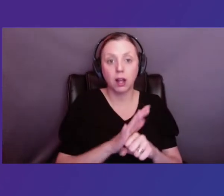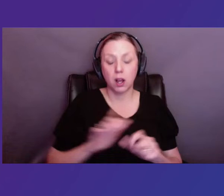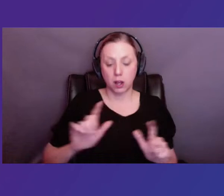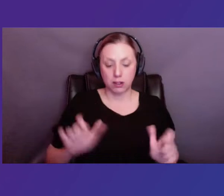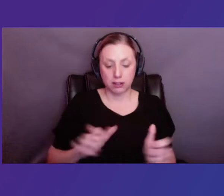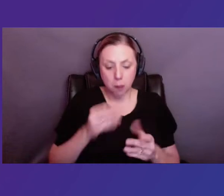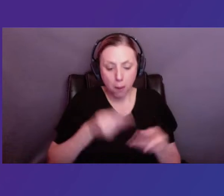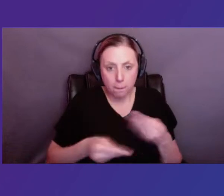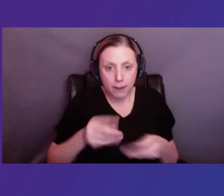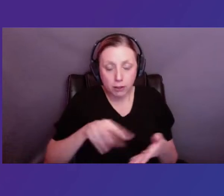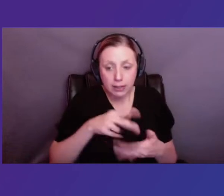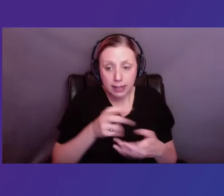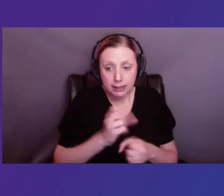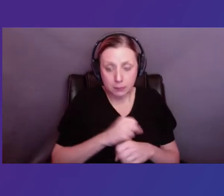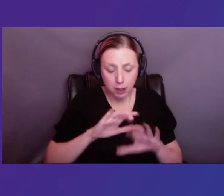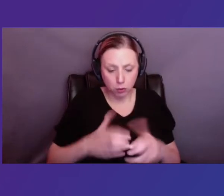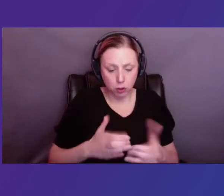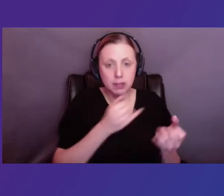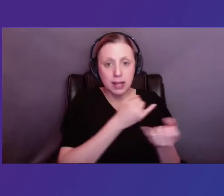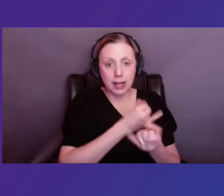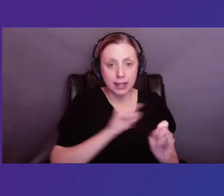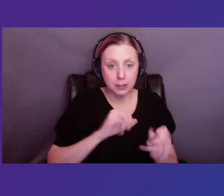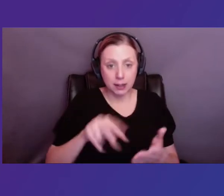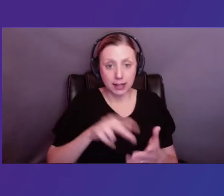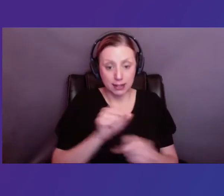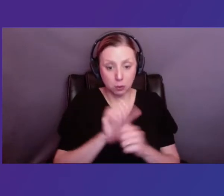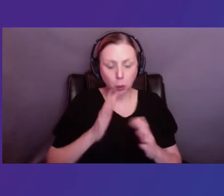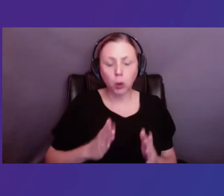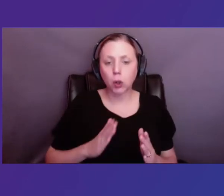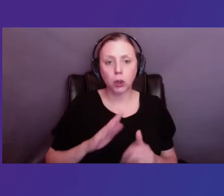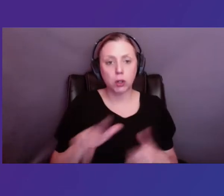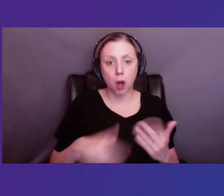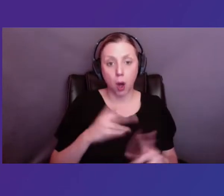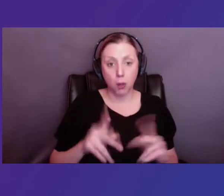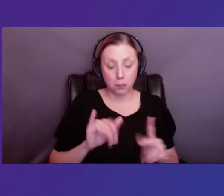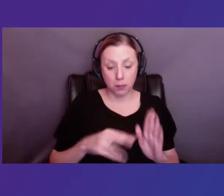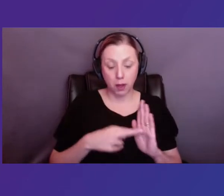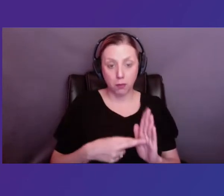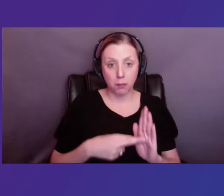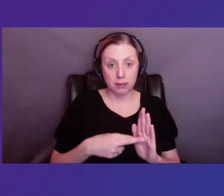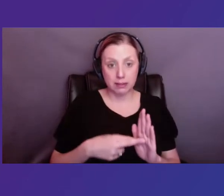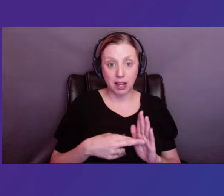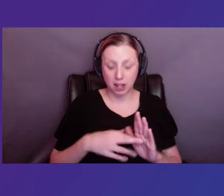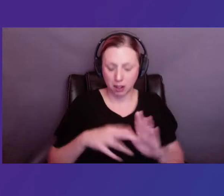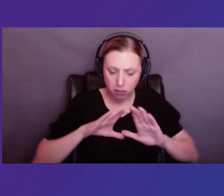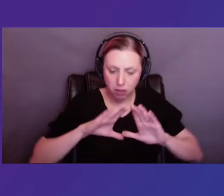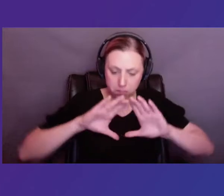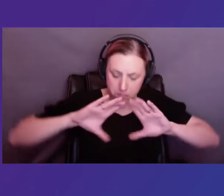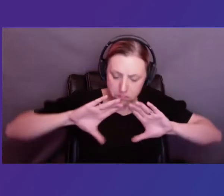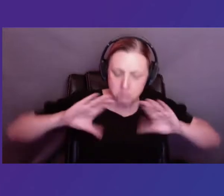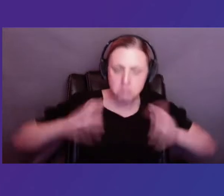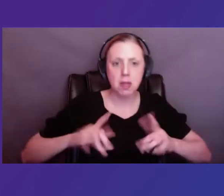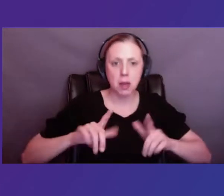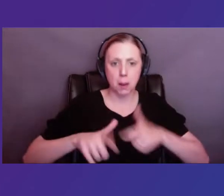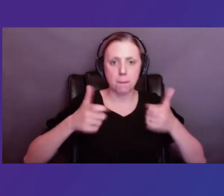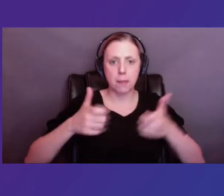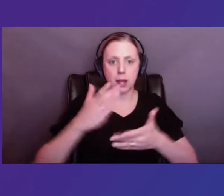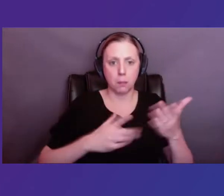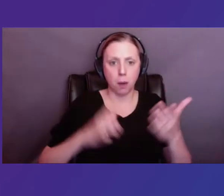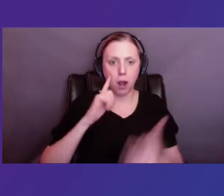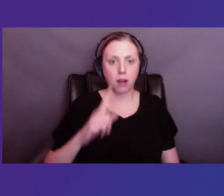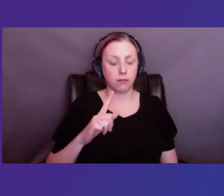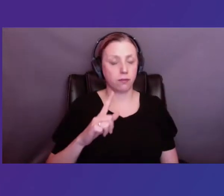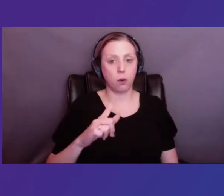groups, independent dance workers, who really represent the lion's share of the New York City dance economy,